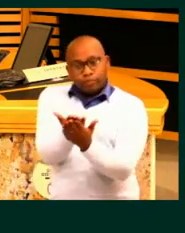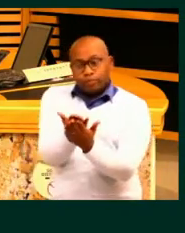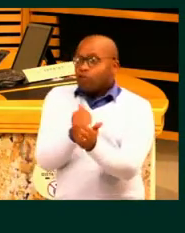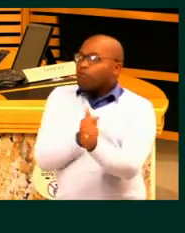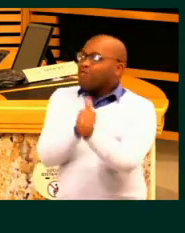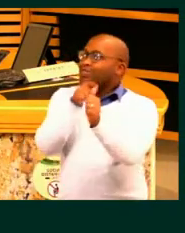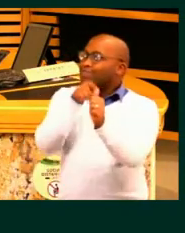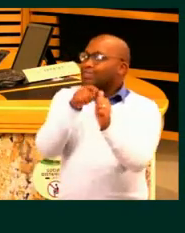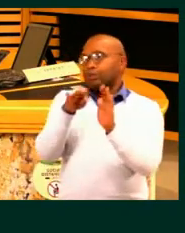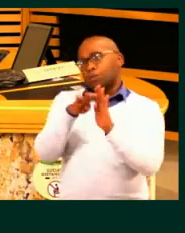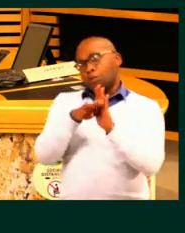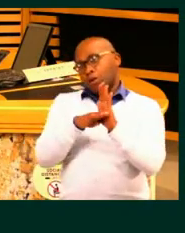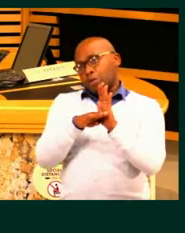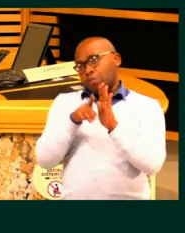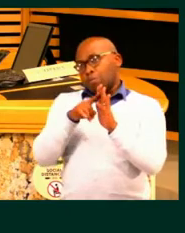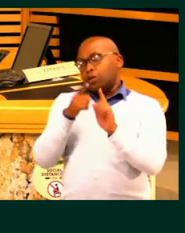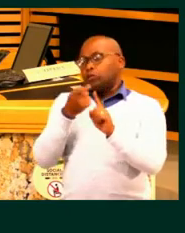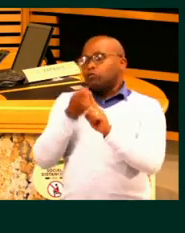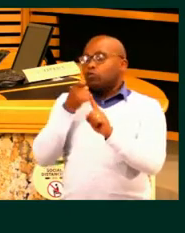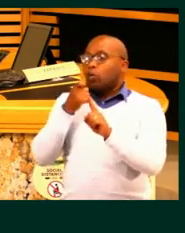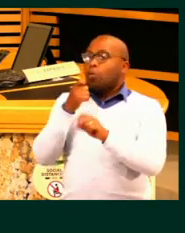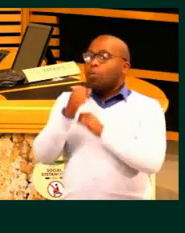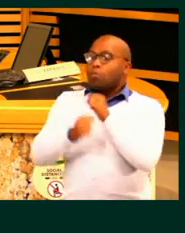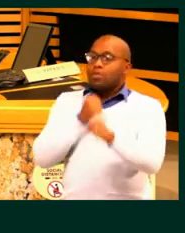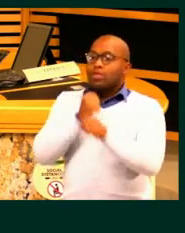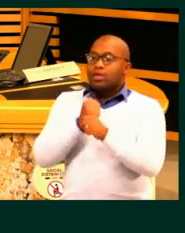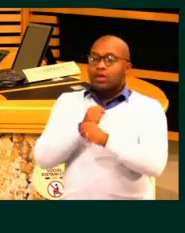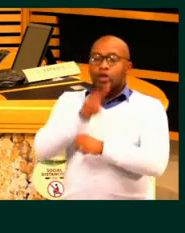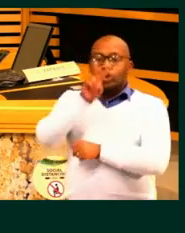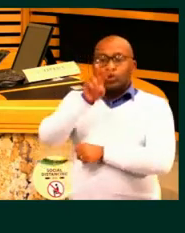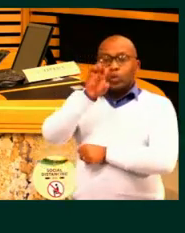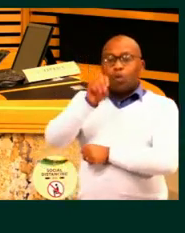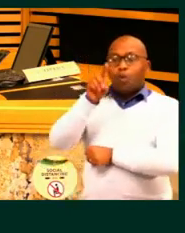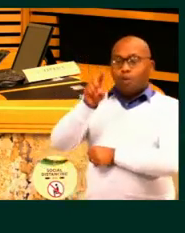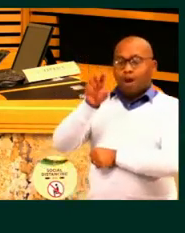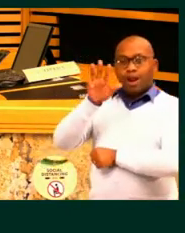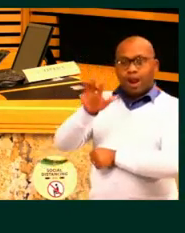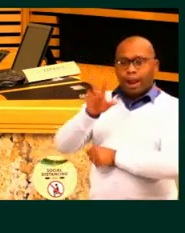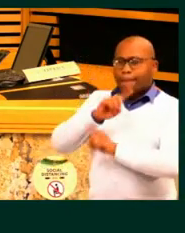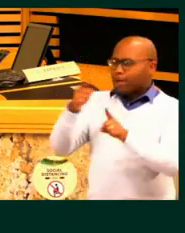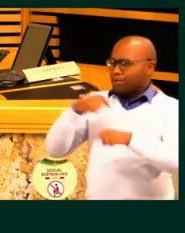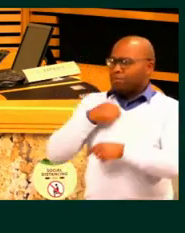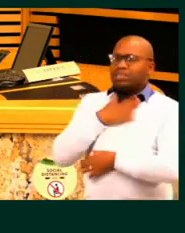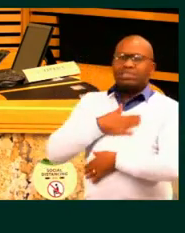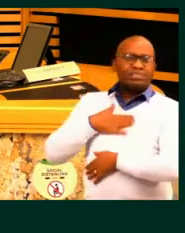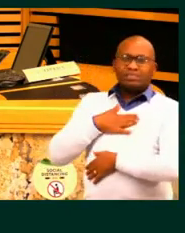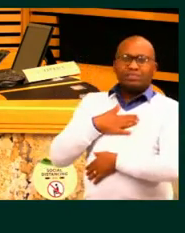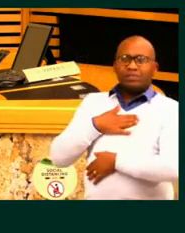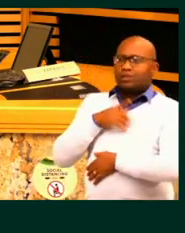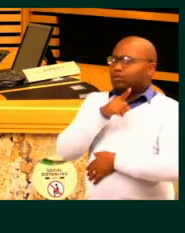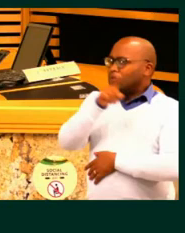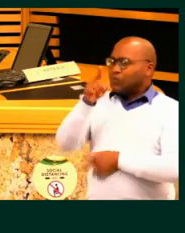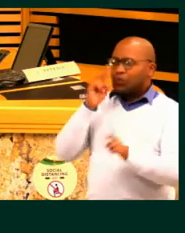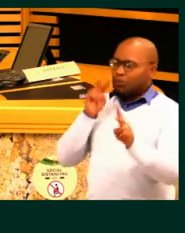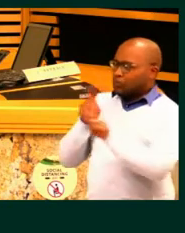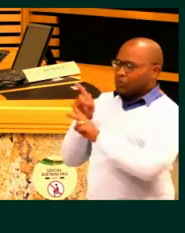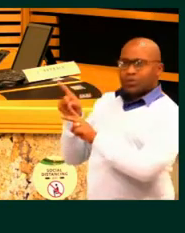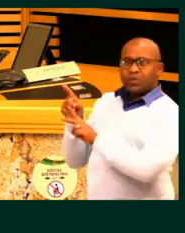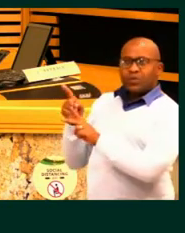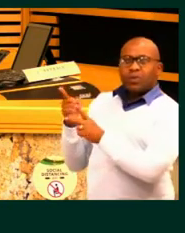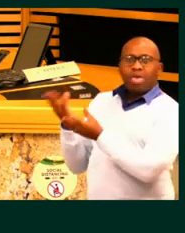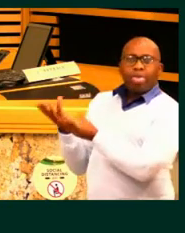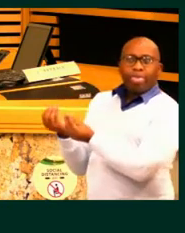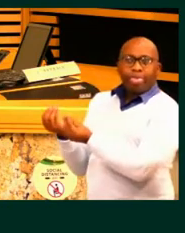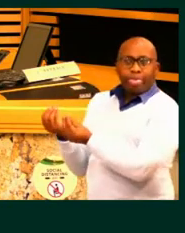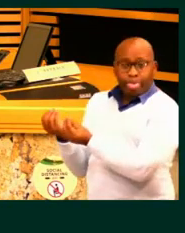as far back as 2019 however it feels as if this issue is not receiving the necessary attention members of